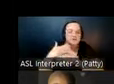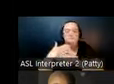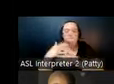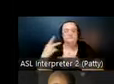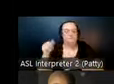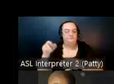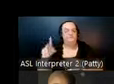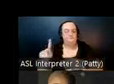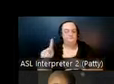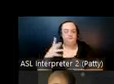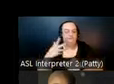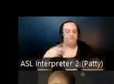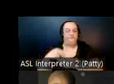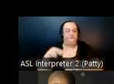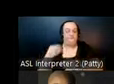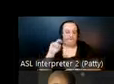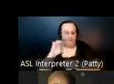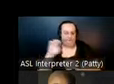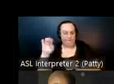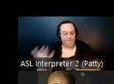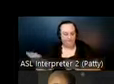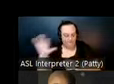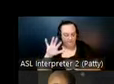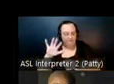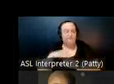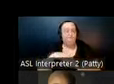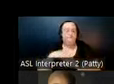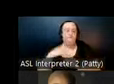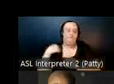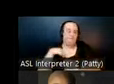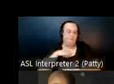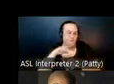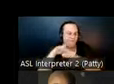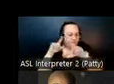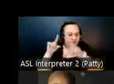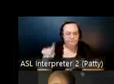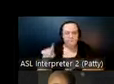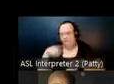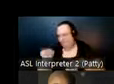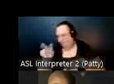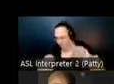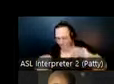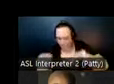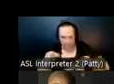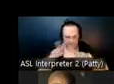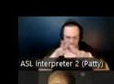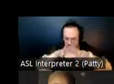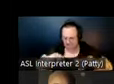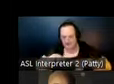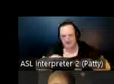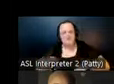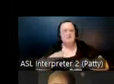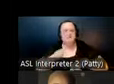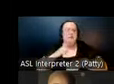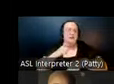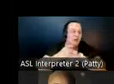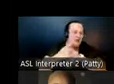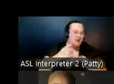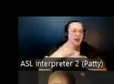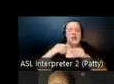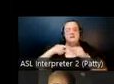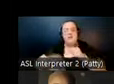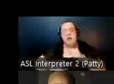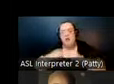parks within the Northeast region. We're out there assessing annual and cyclic preventative